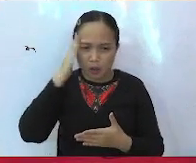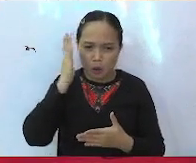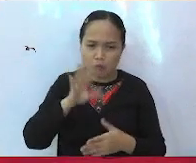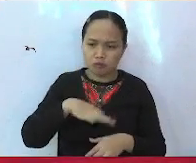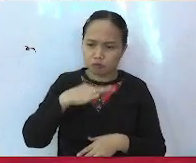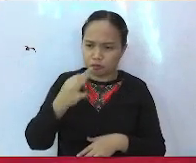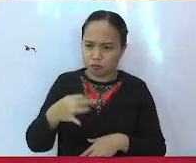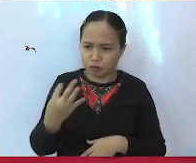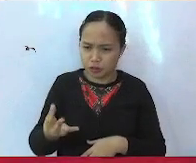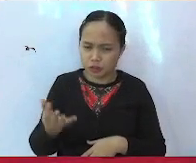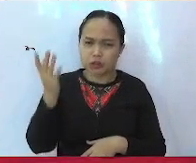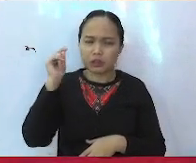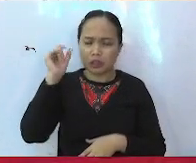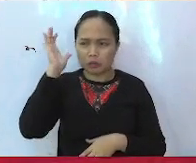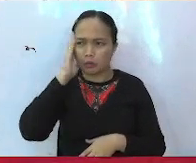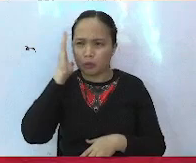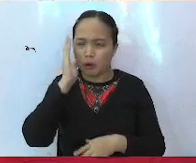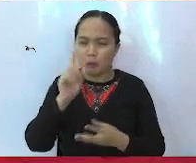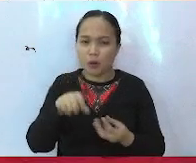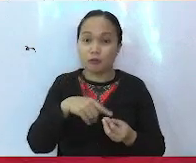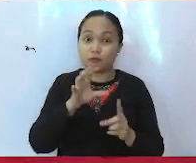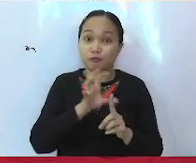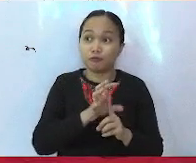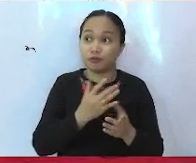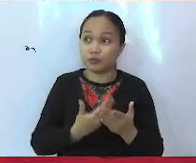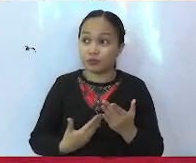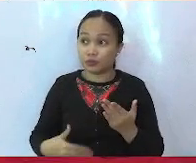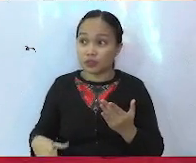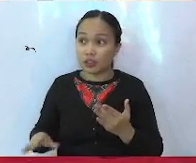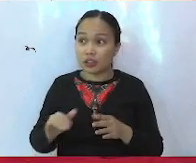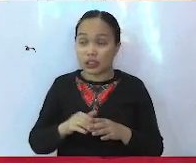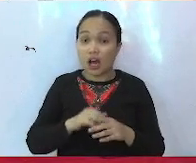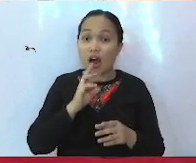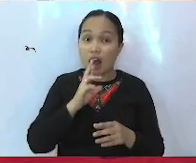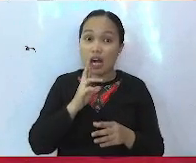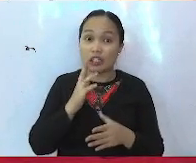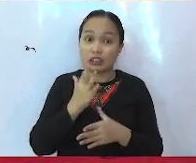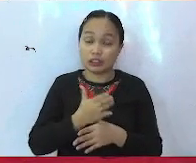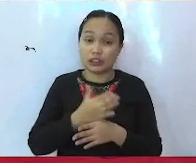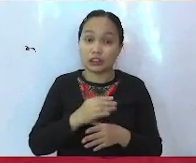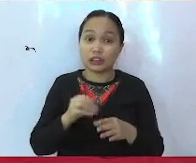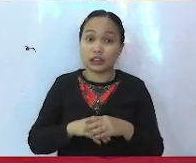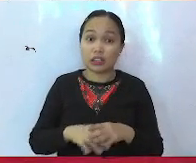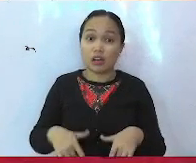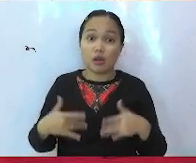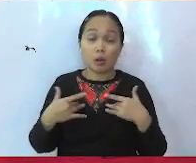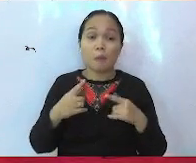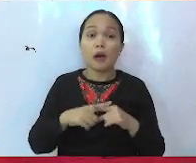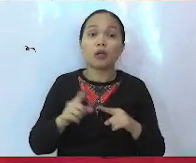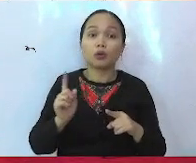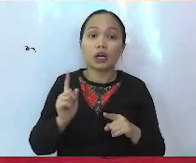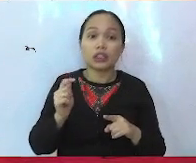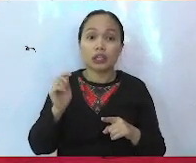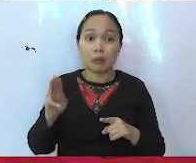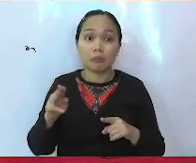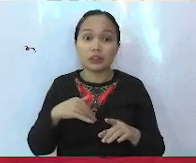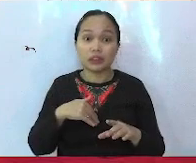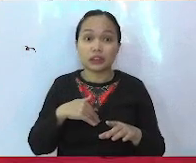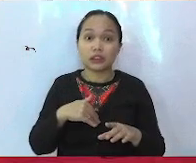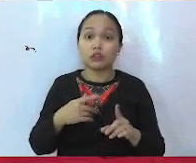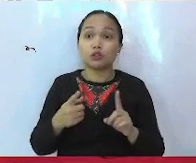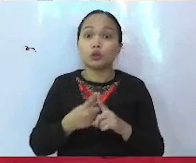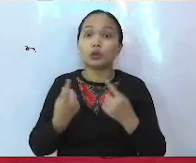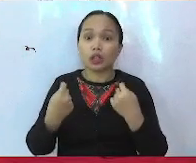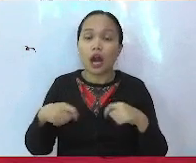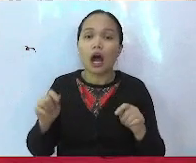fashion. They know the trends. Those things are distractions in their life. But one thing that kills them is their curiosity to even try